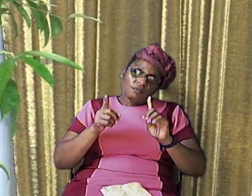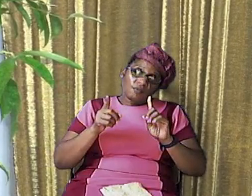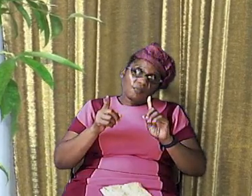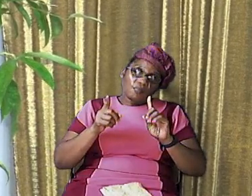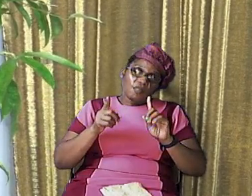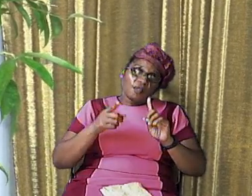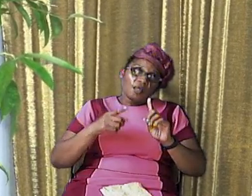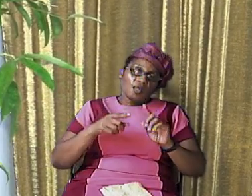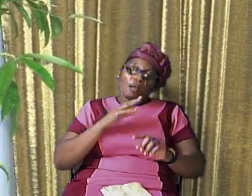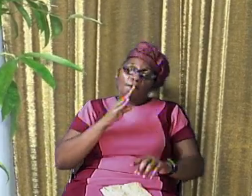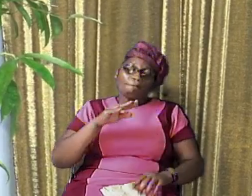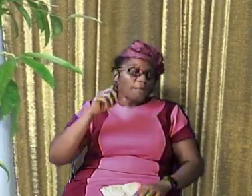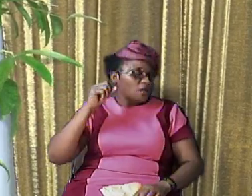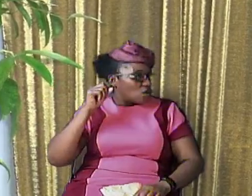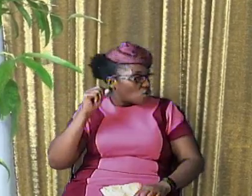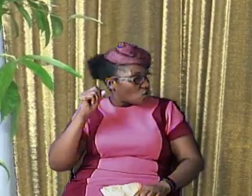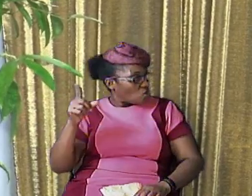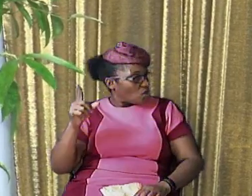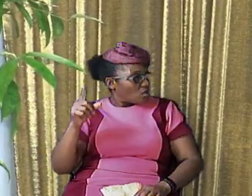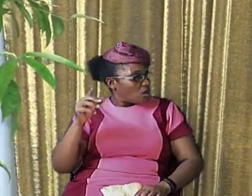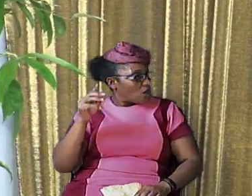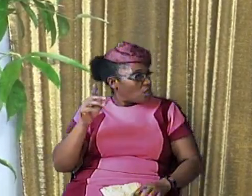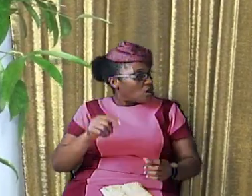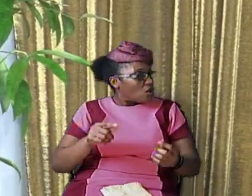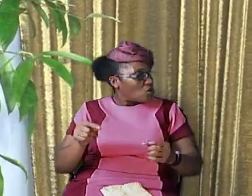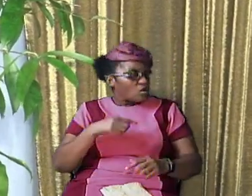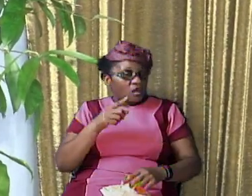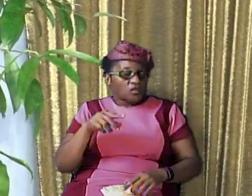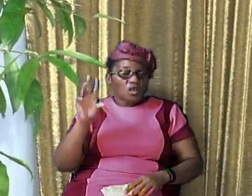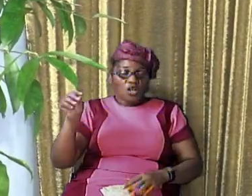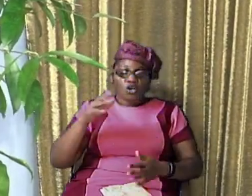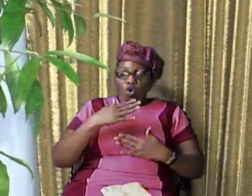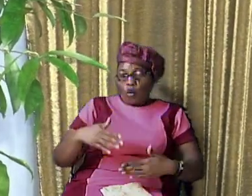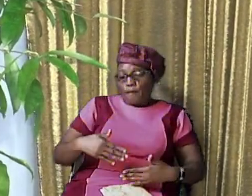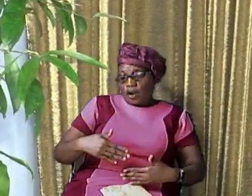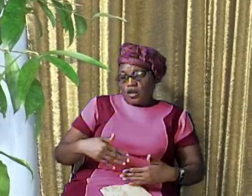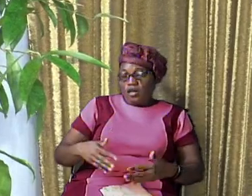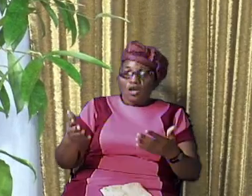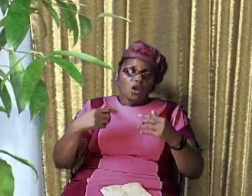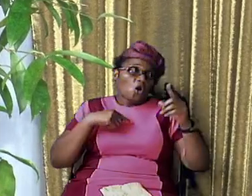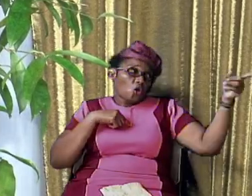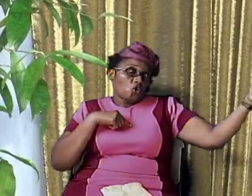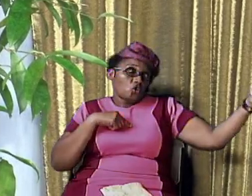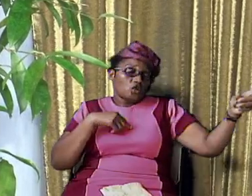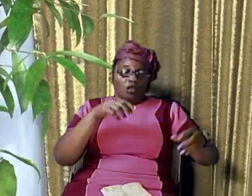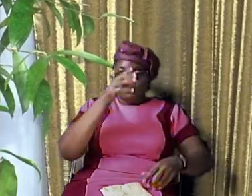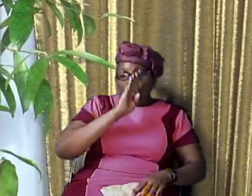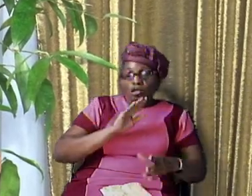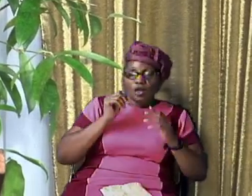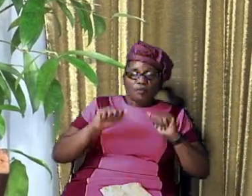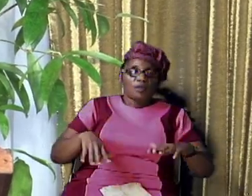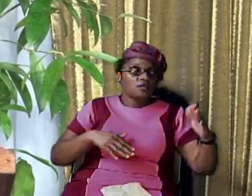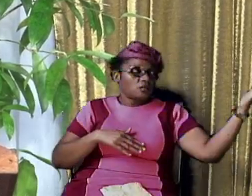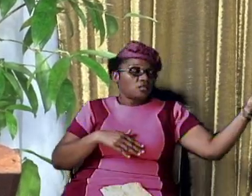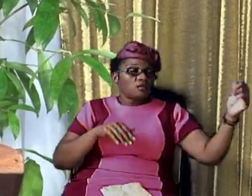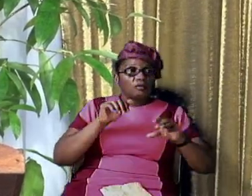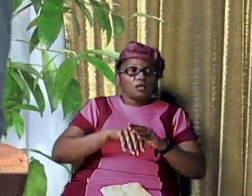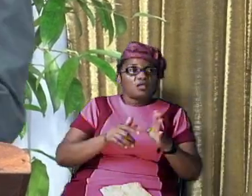And do it quick. And don't tell anybody else. Come to me. God bless you. In Jesus'